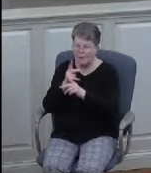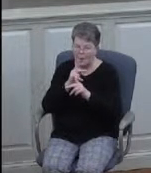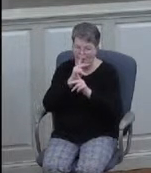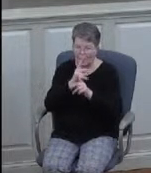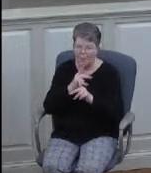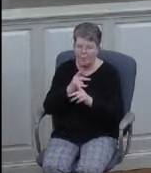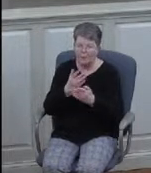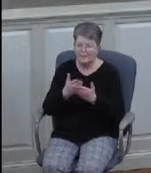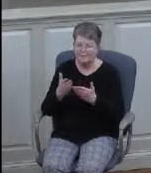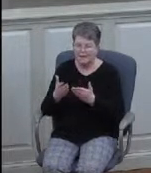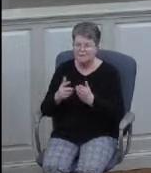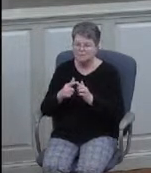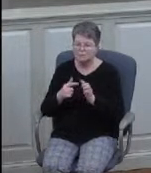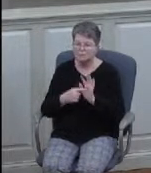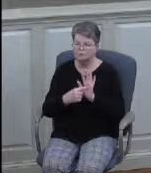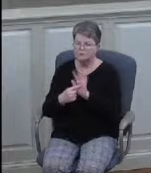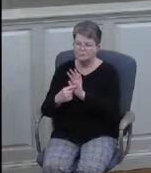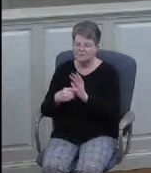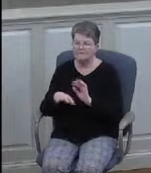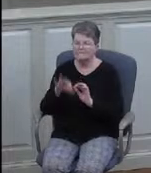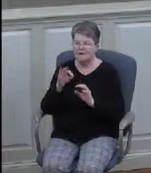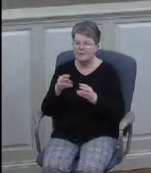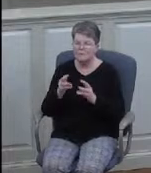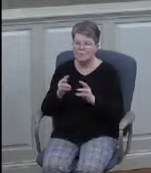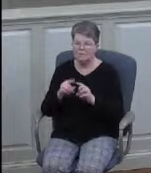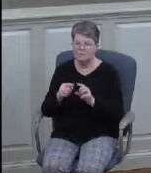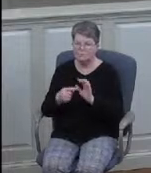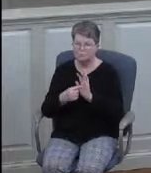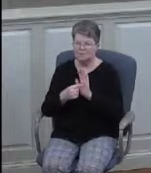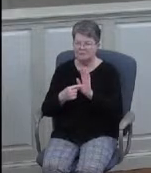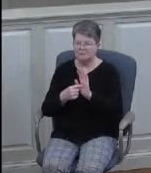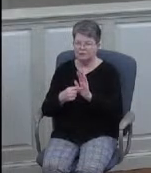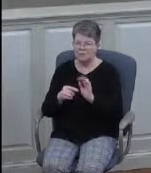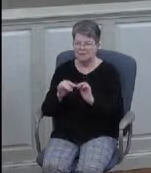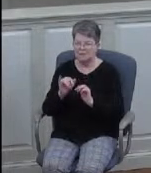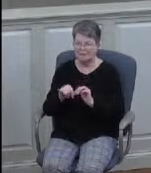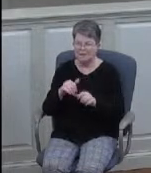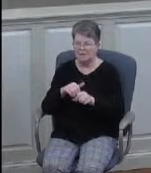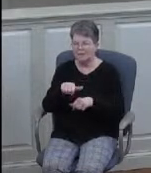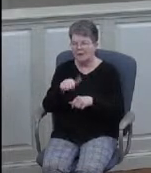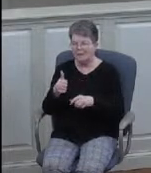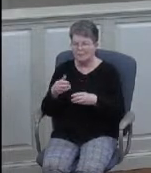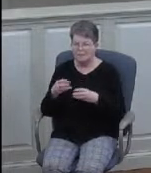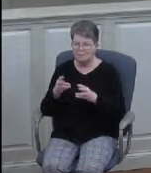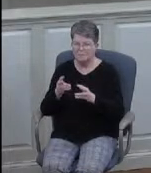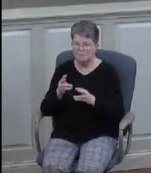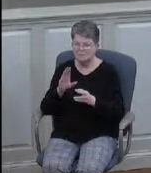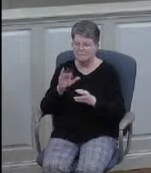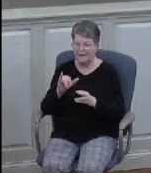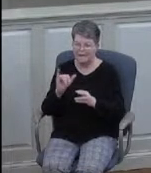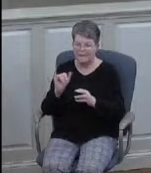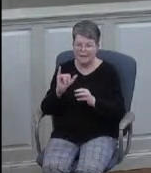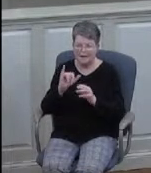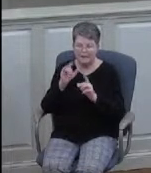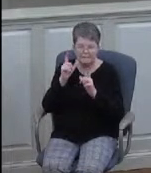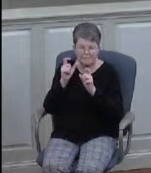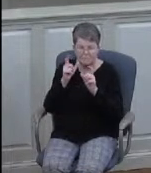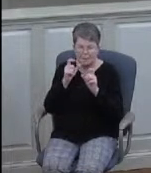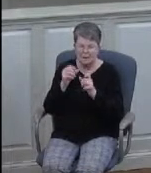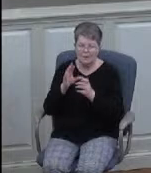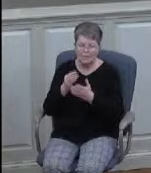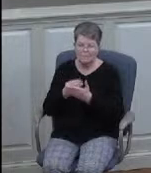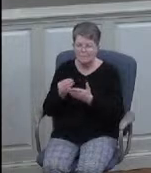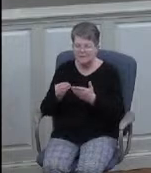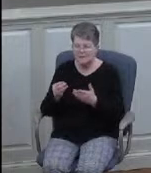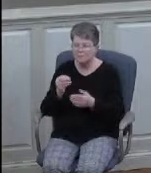to demonstrate that glass in other ways by photography or materials and